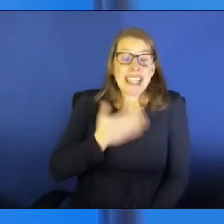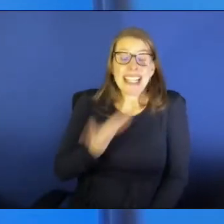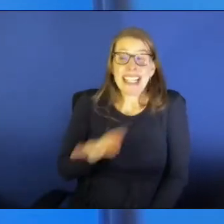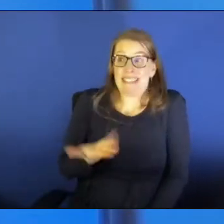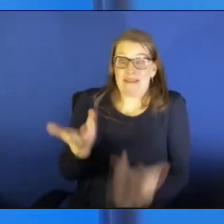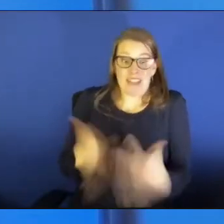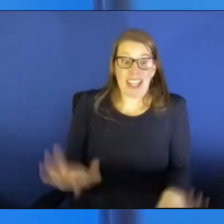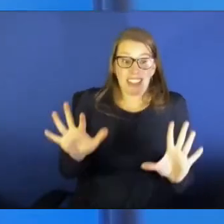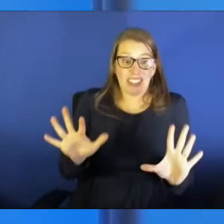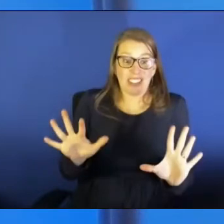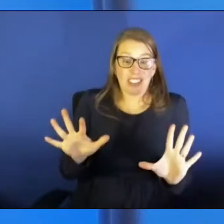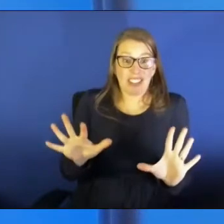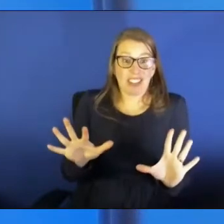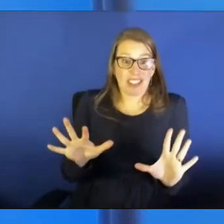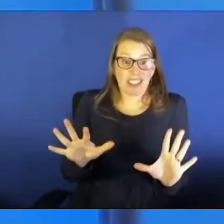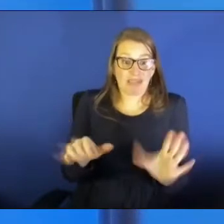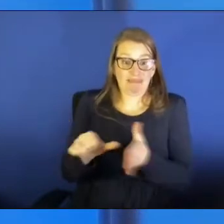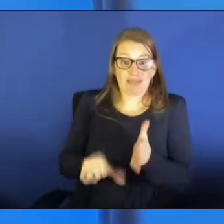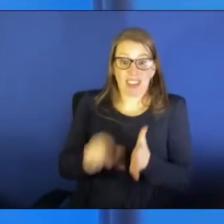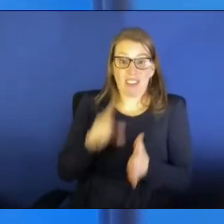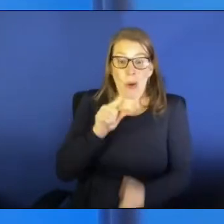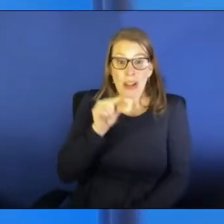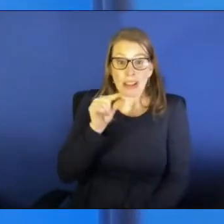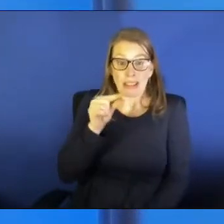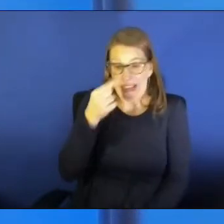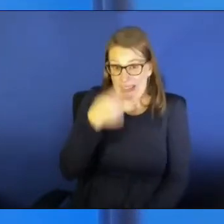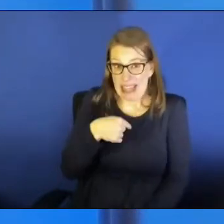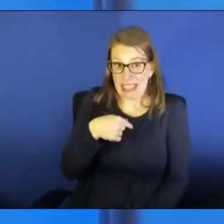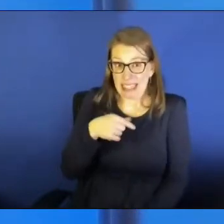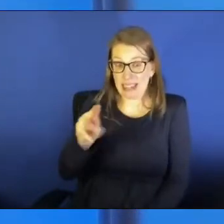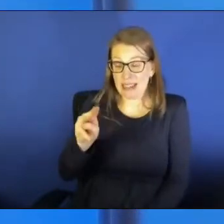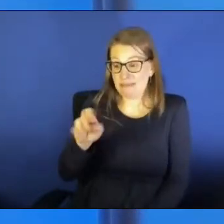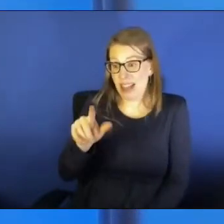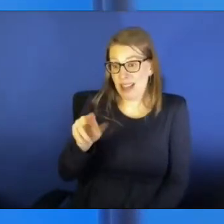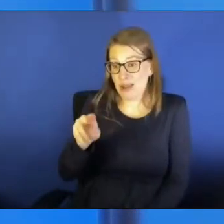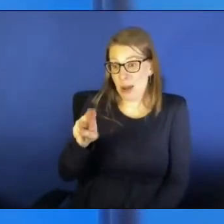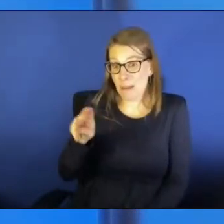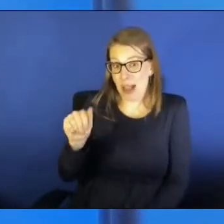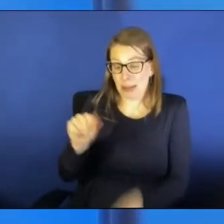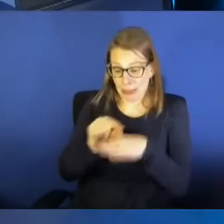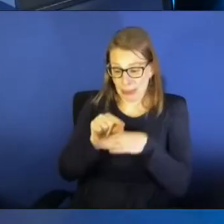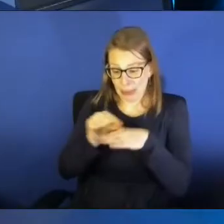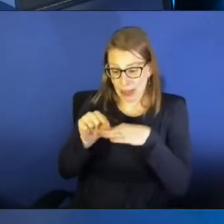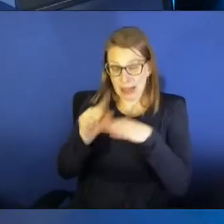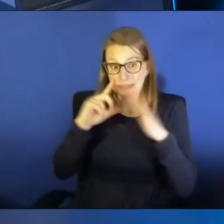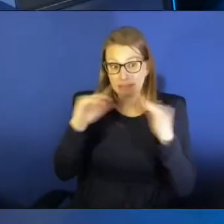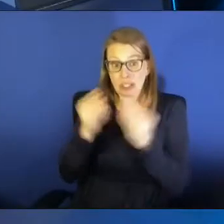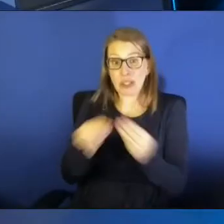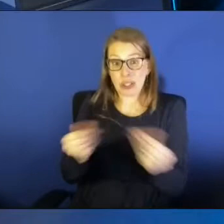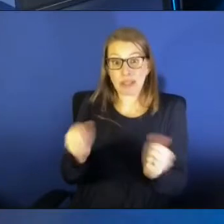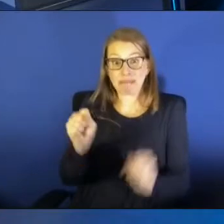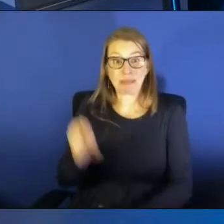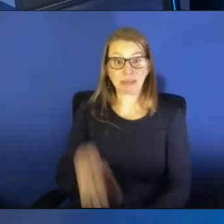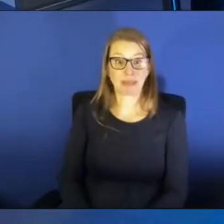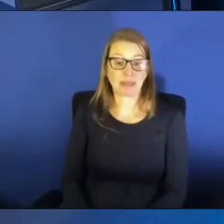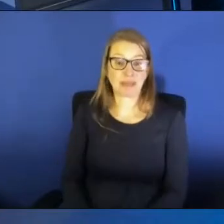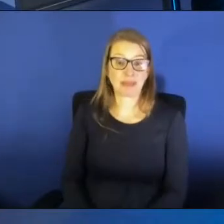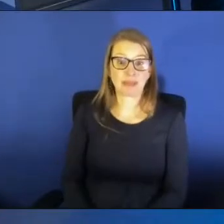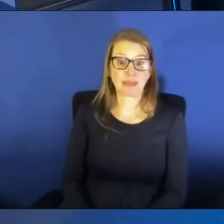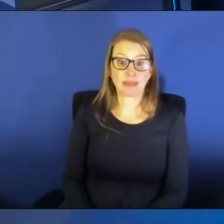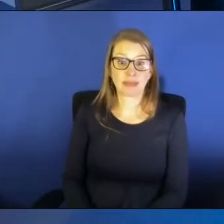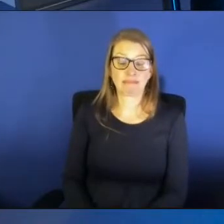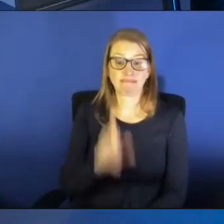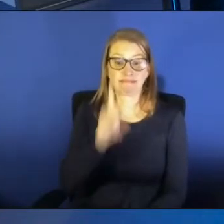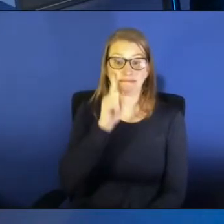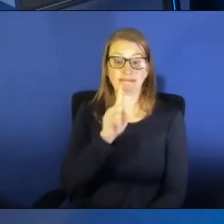we, for a thin melanoma like that, we'd have every expectation of cure. I also think it's really important